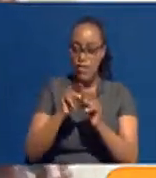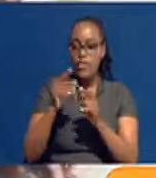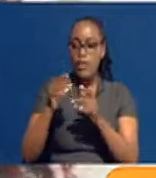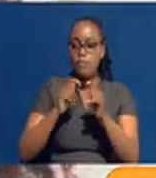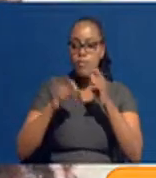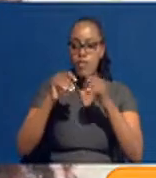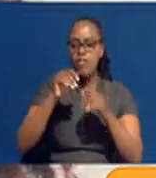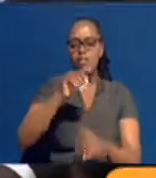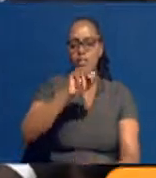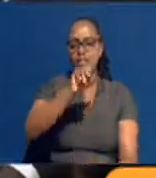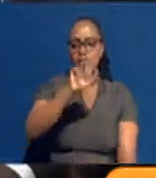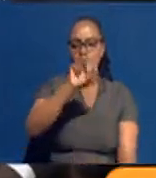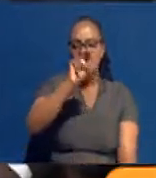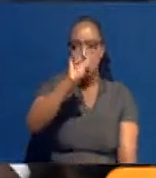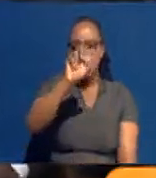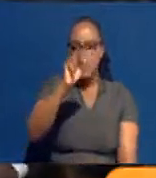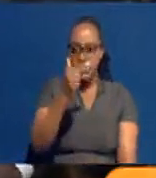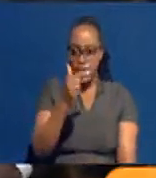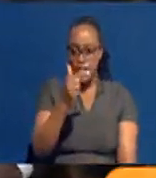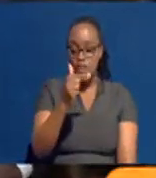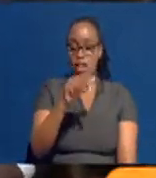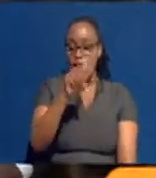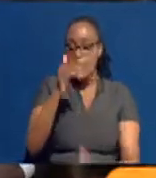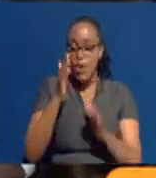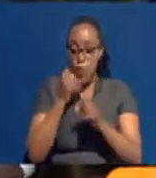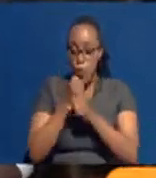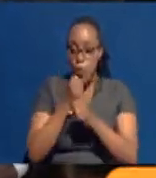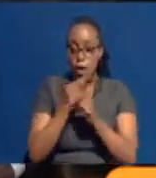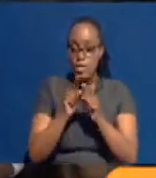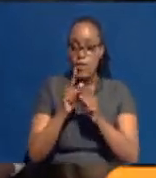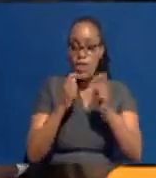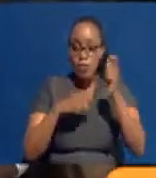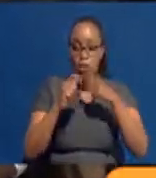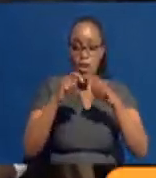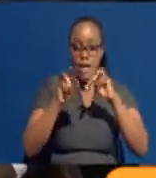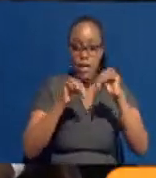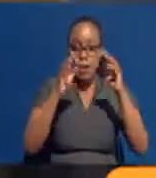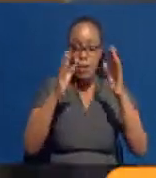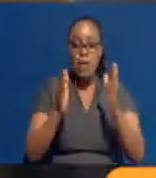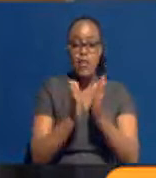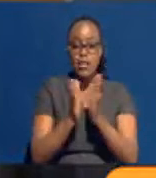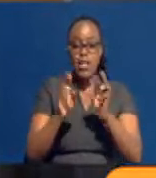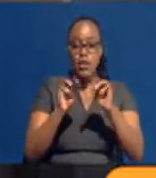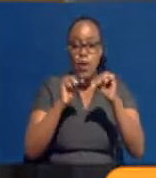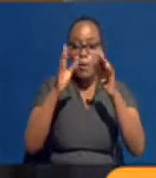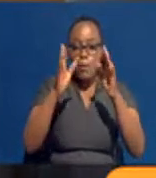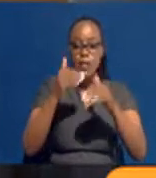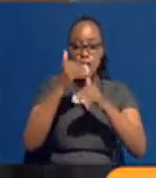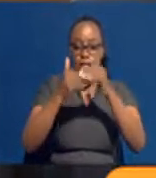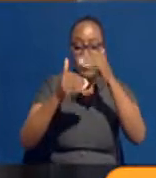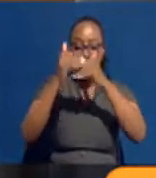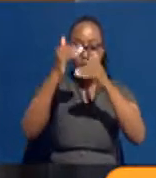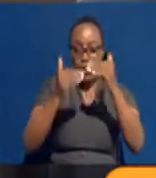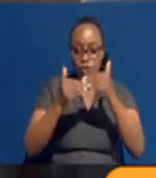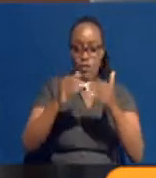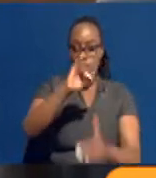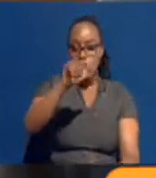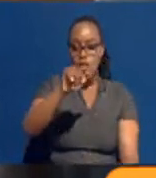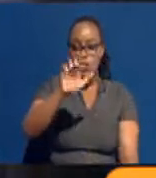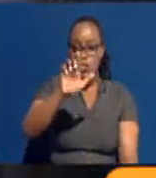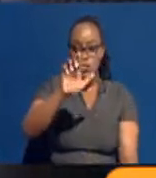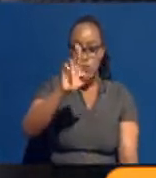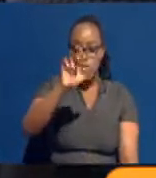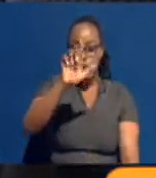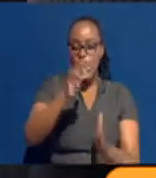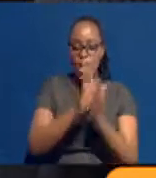Vincent Cheruiyot, Nicholas Gatobu, who served as procurement manager, general manager in charge of infrastructure Billy Aseka, and